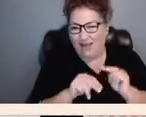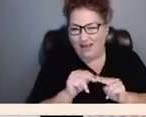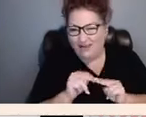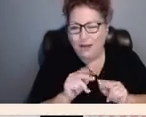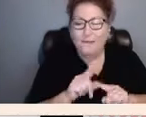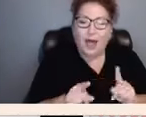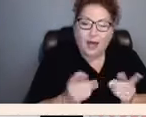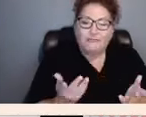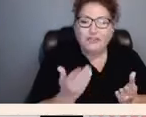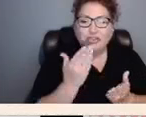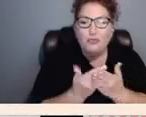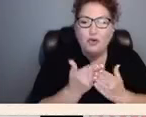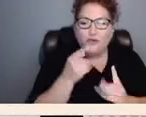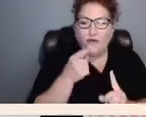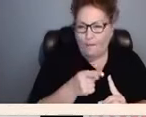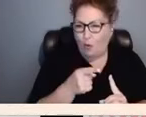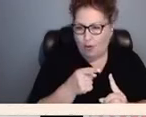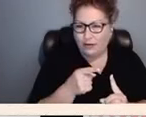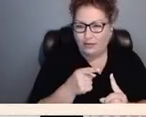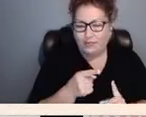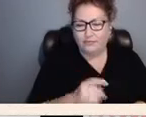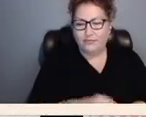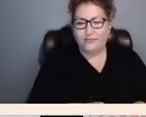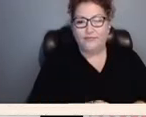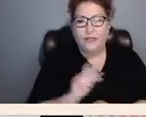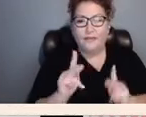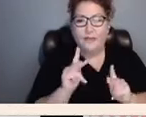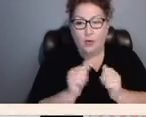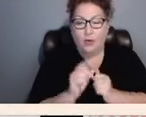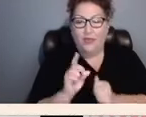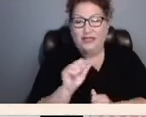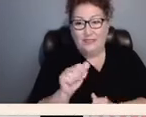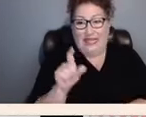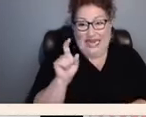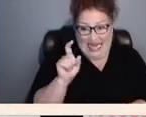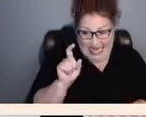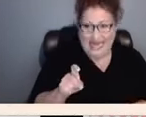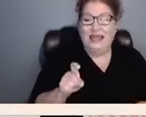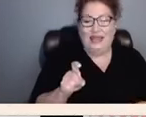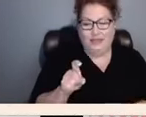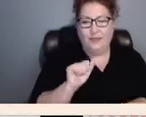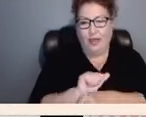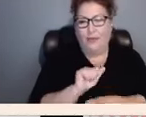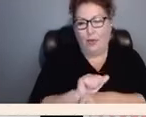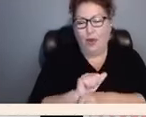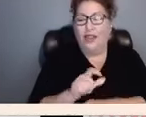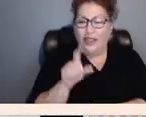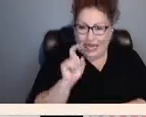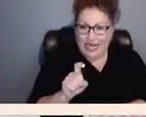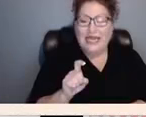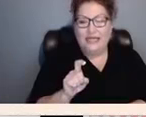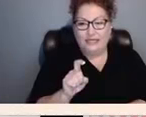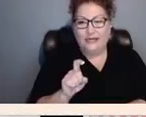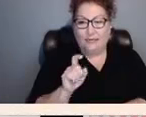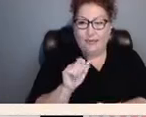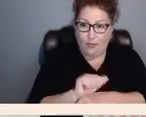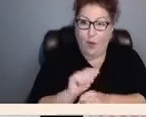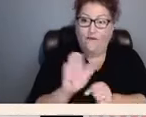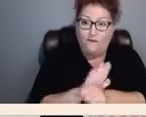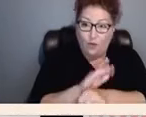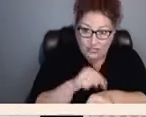a point of, people with disabilities need to be employed full-time, can be